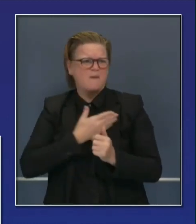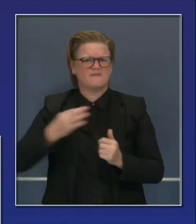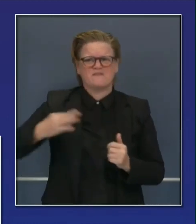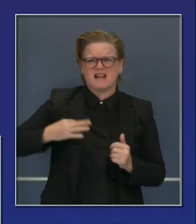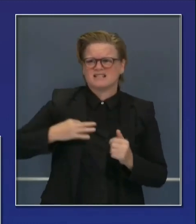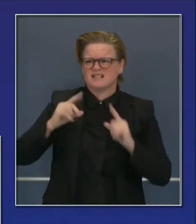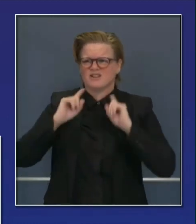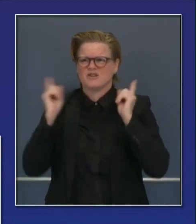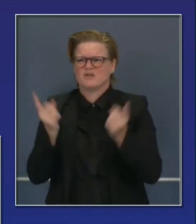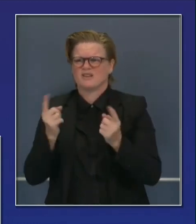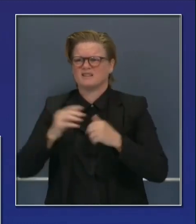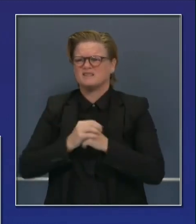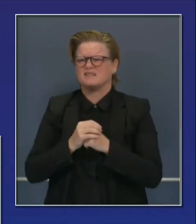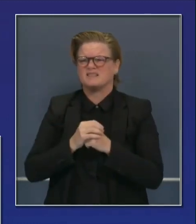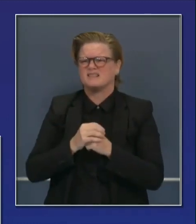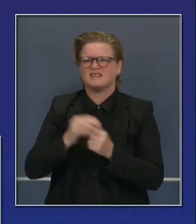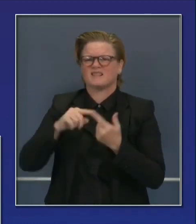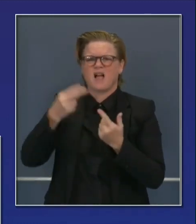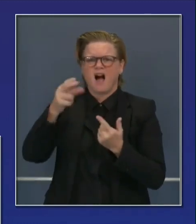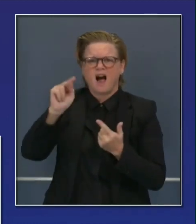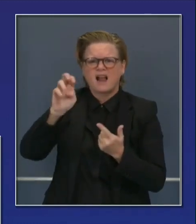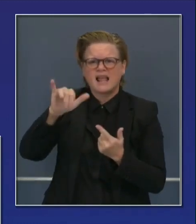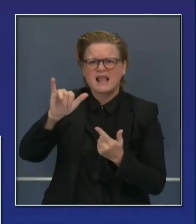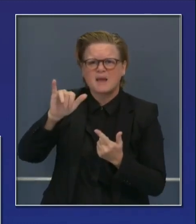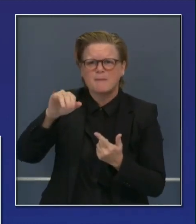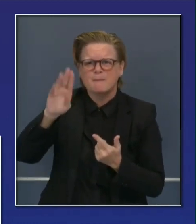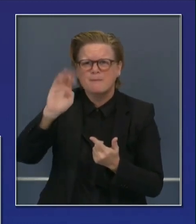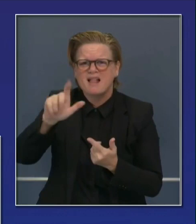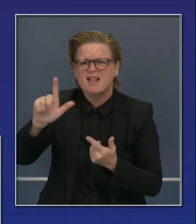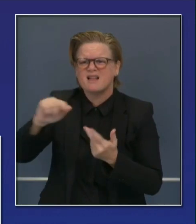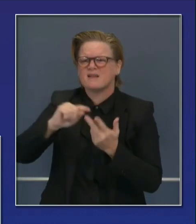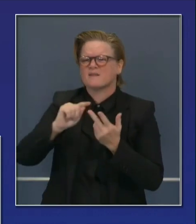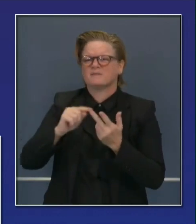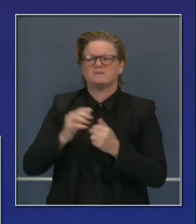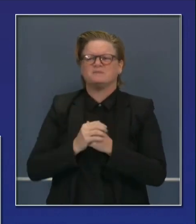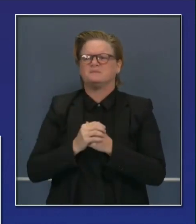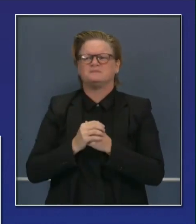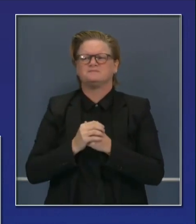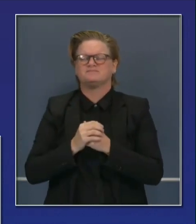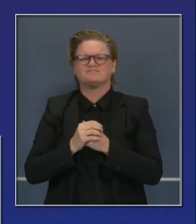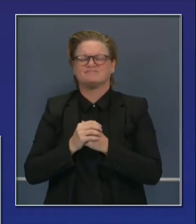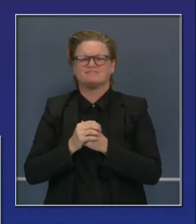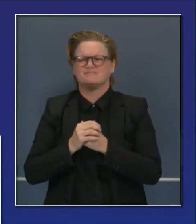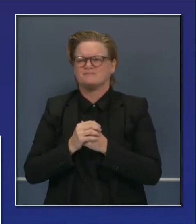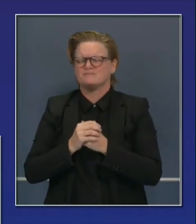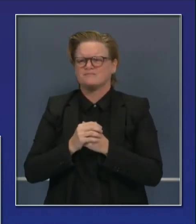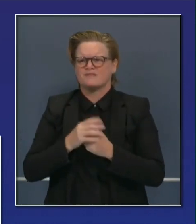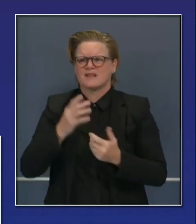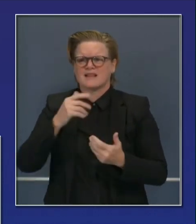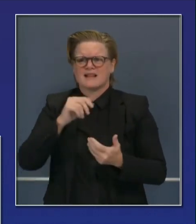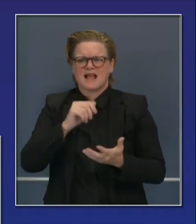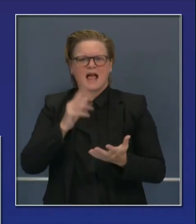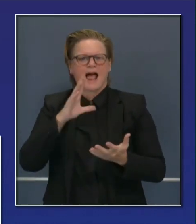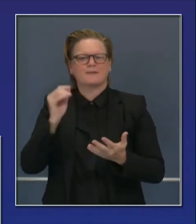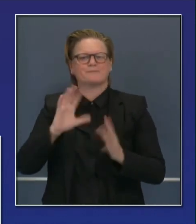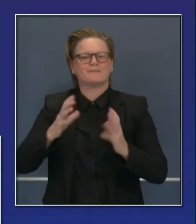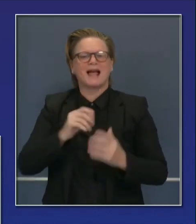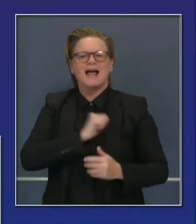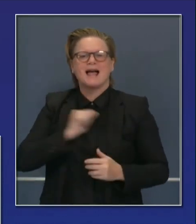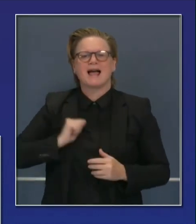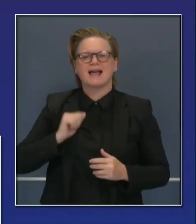Mitchell, our budget chair, and Phil Ting, budget chair in respective Senate and Assembly, for their wonderful